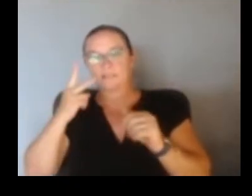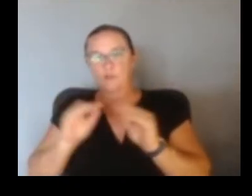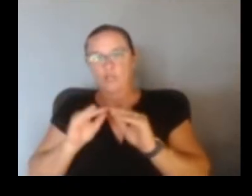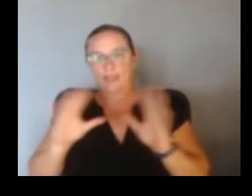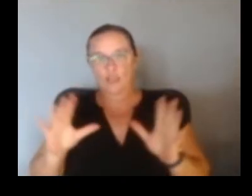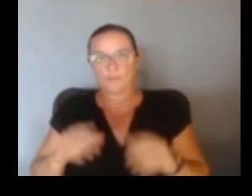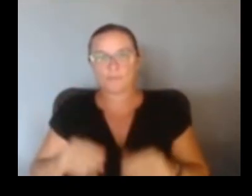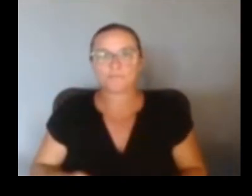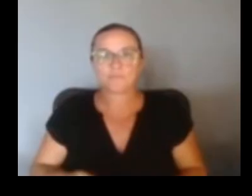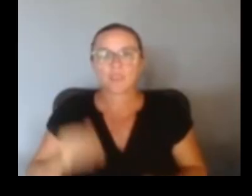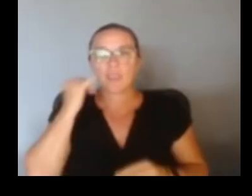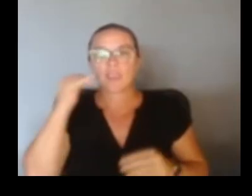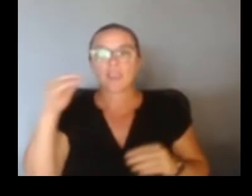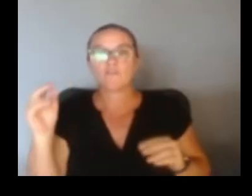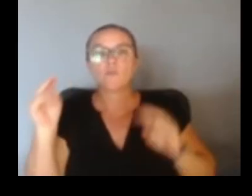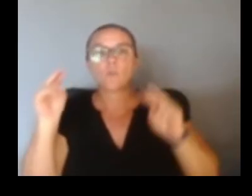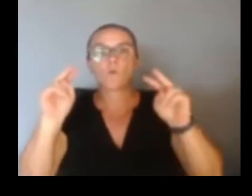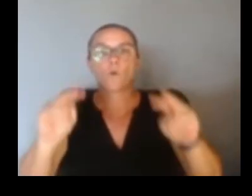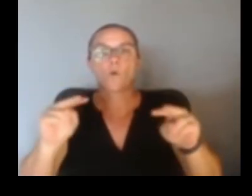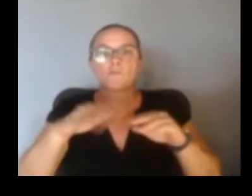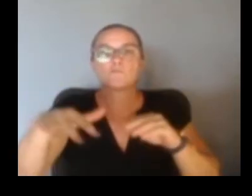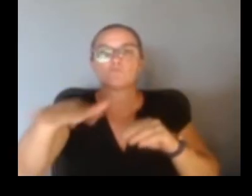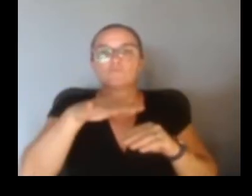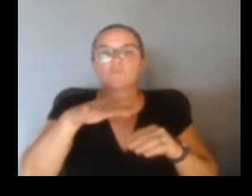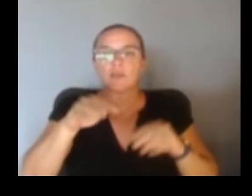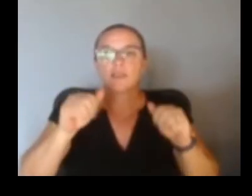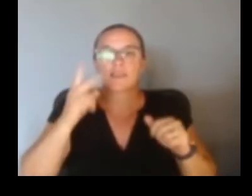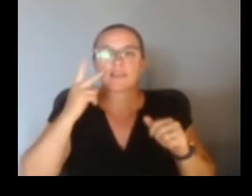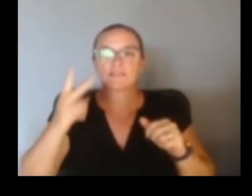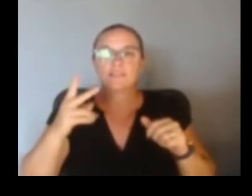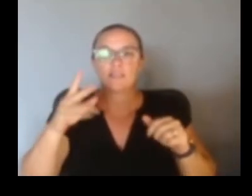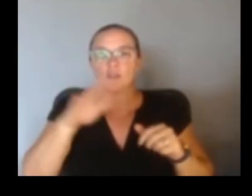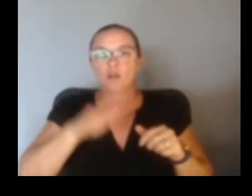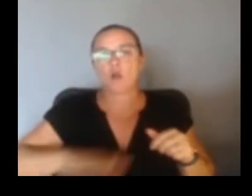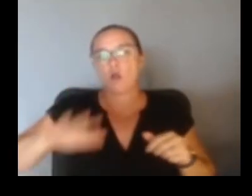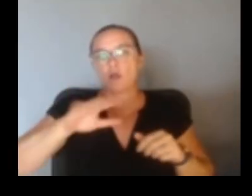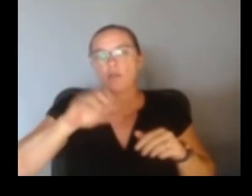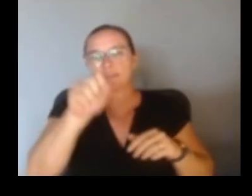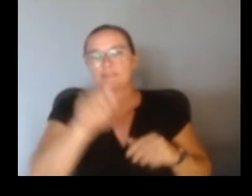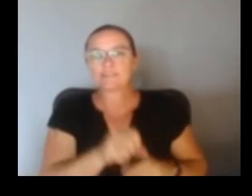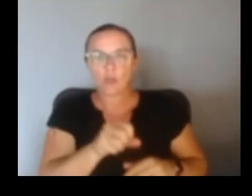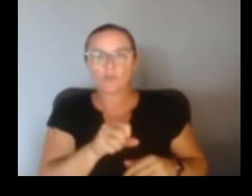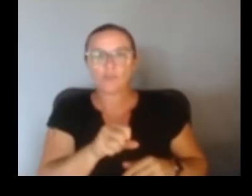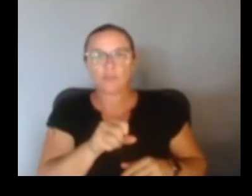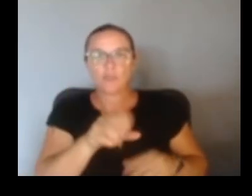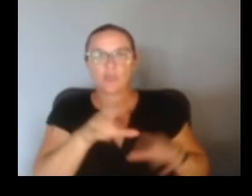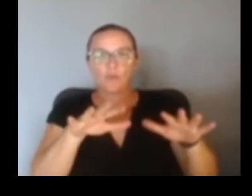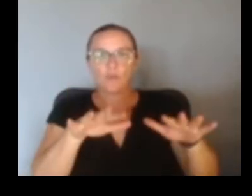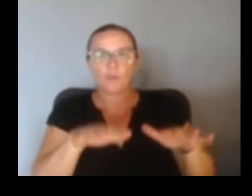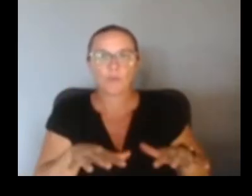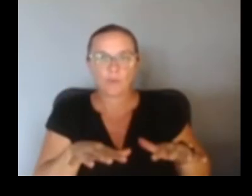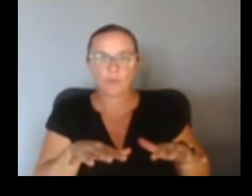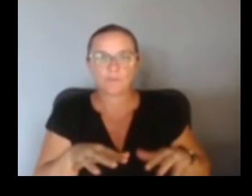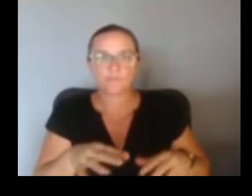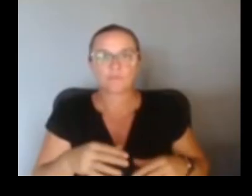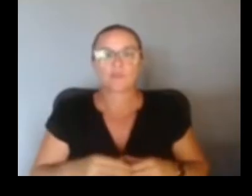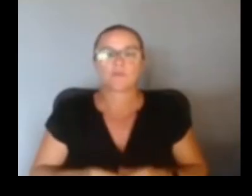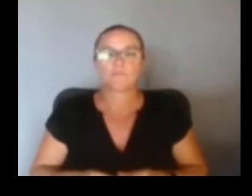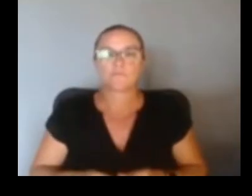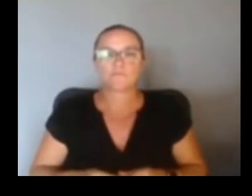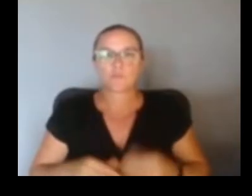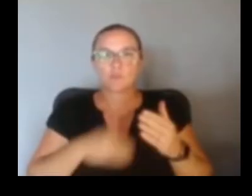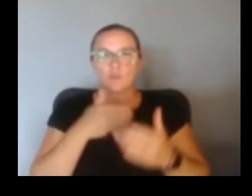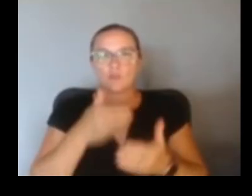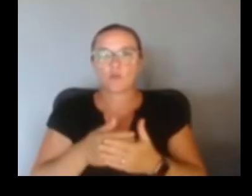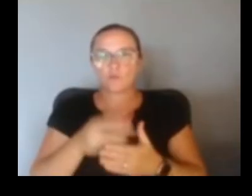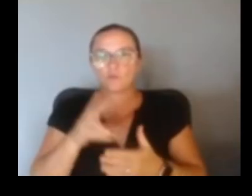come across the crater, we see this is evident across the whole southern boundary. To see the near vent areas, we switch to the